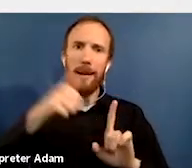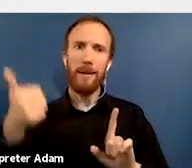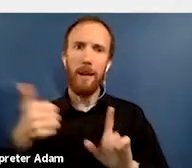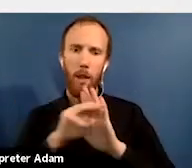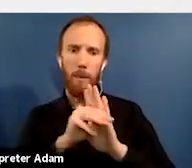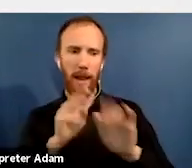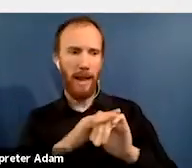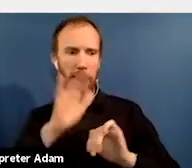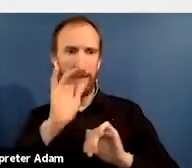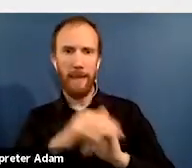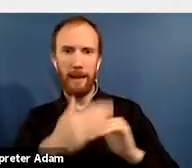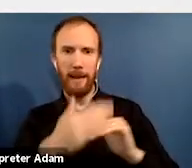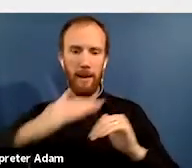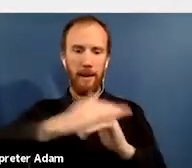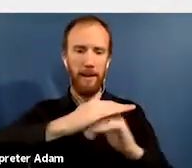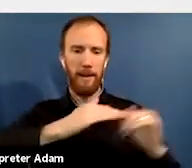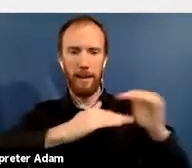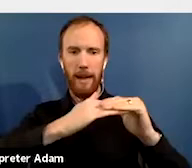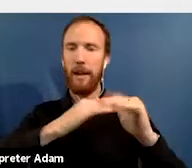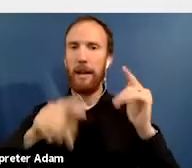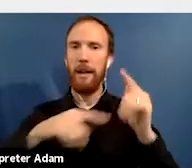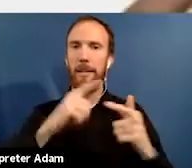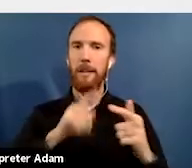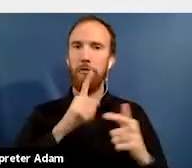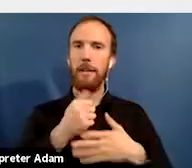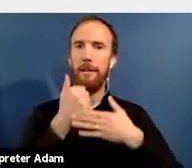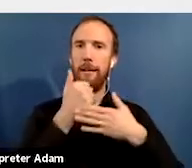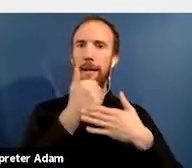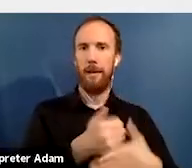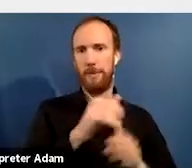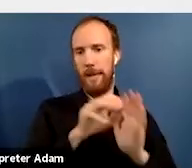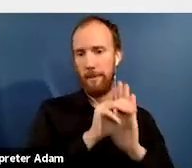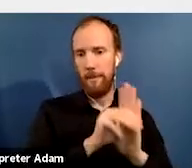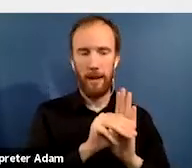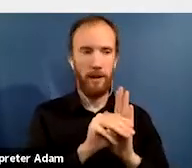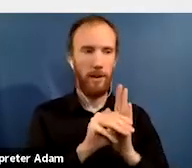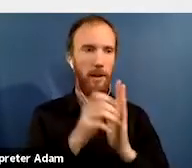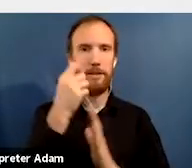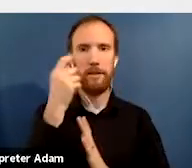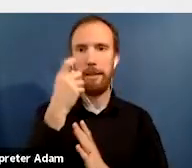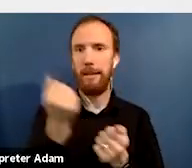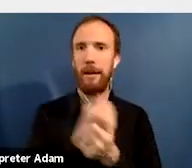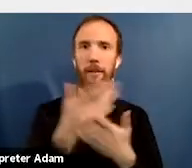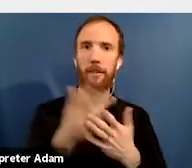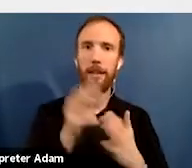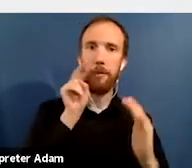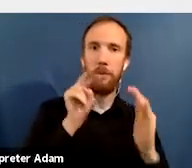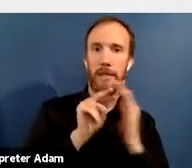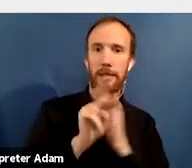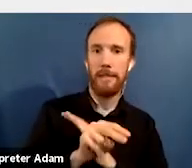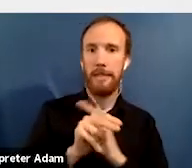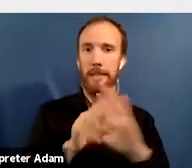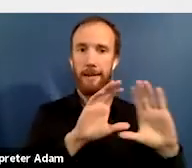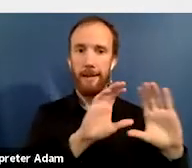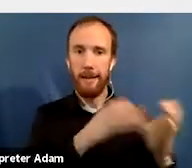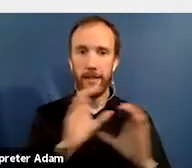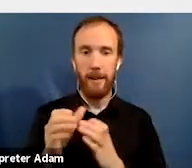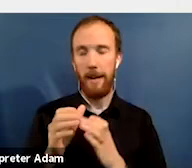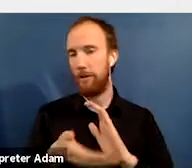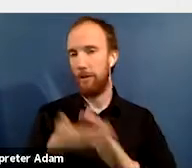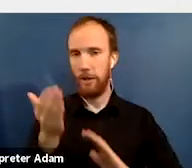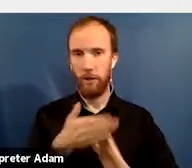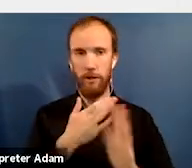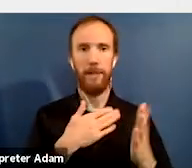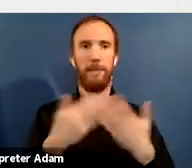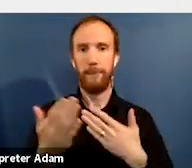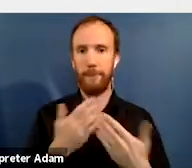to interpret what this model has just either predicted or classified or generated. And so in